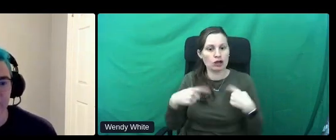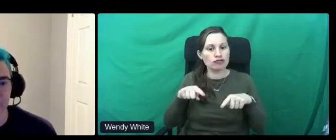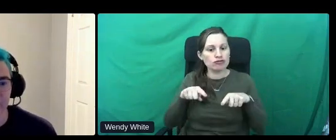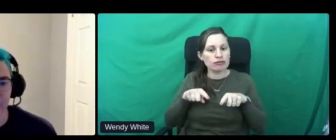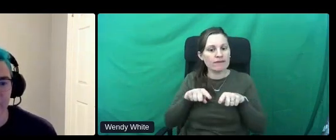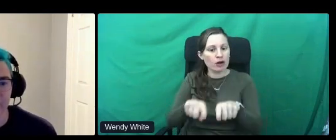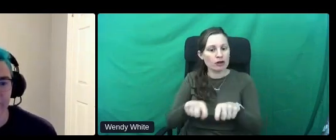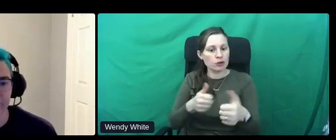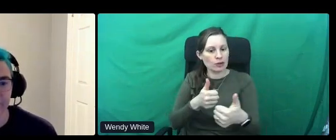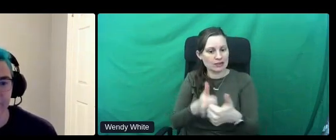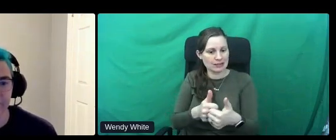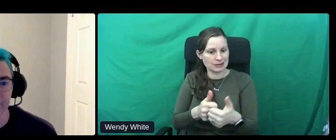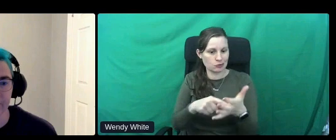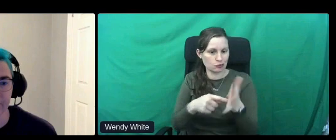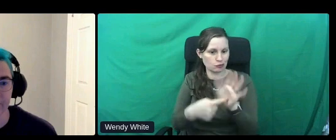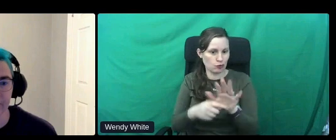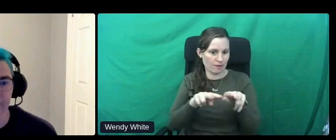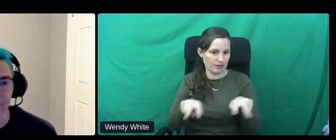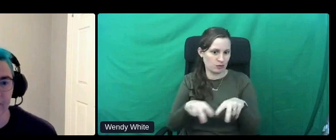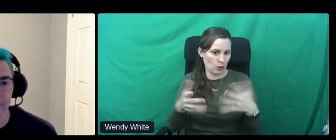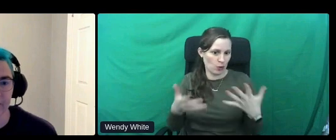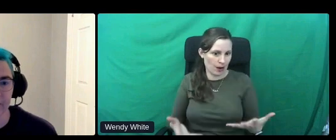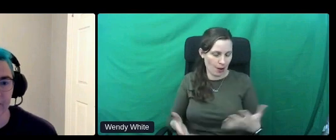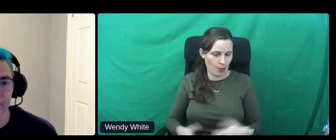have a little video of that now.